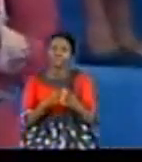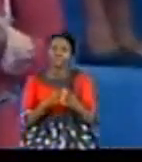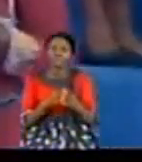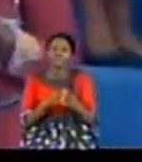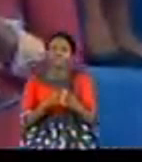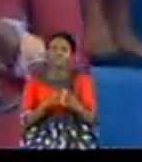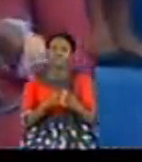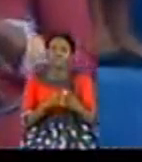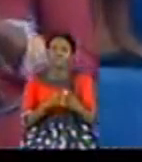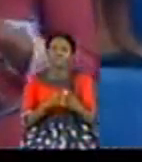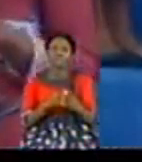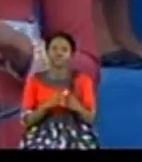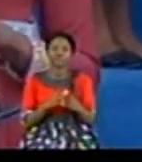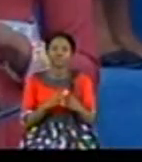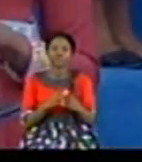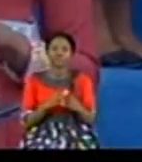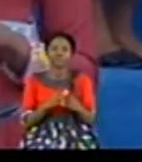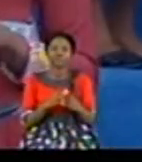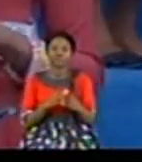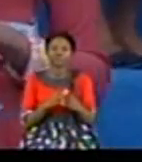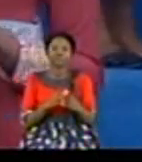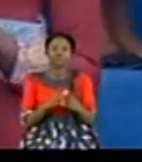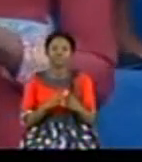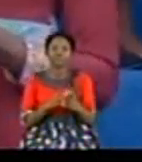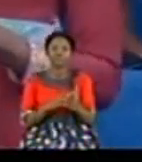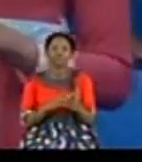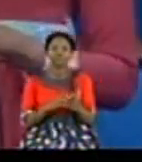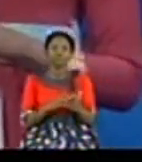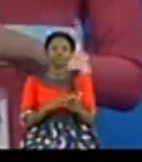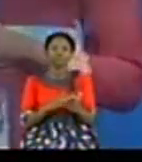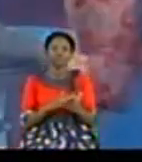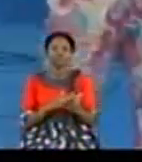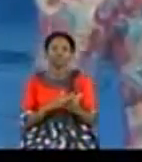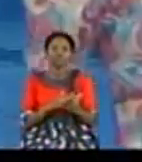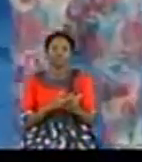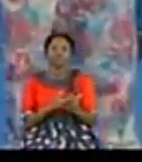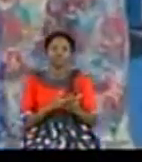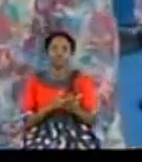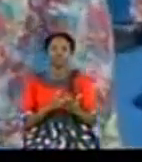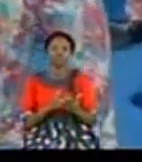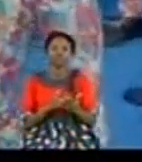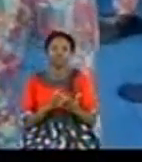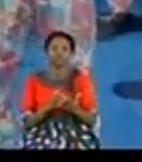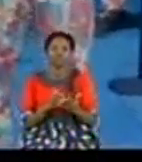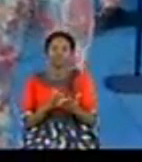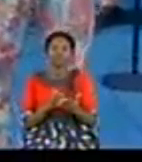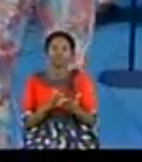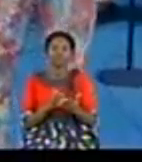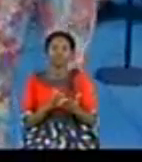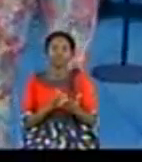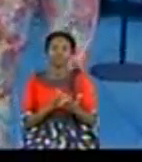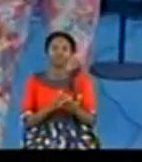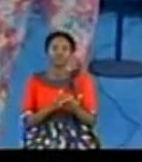God you are God you are God all